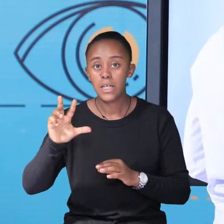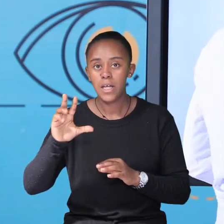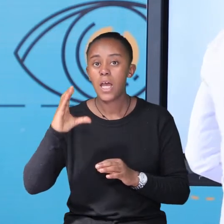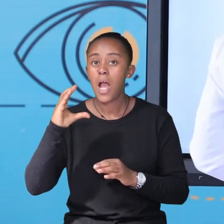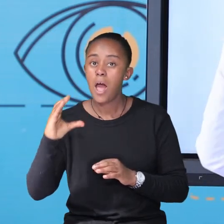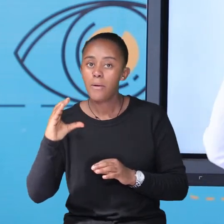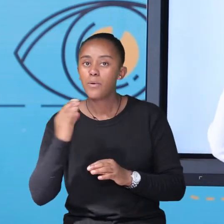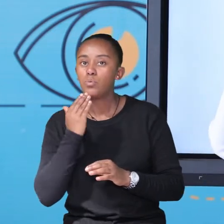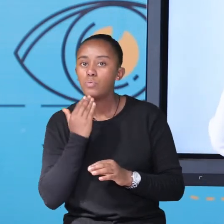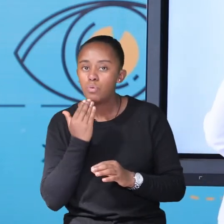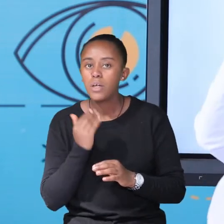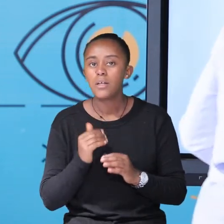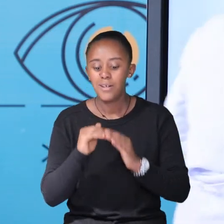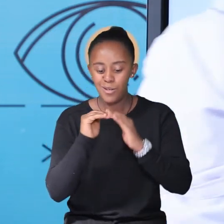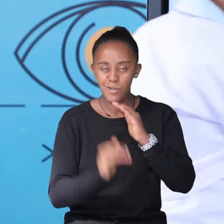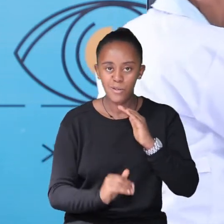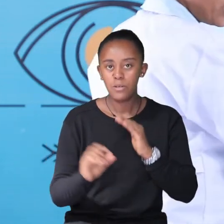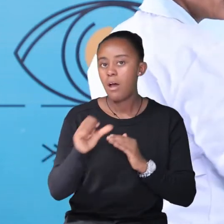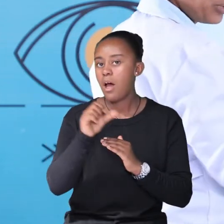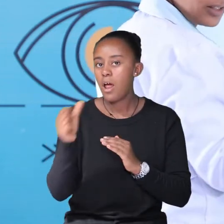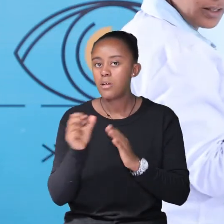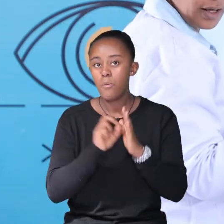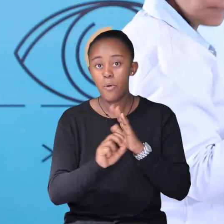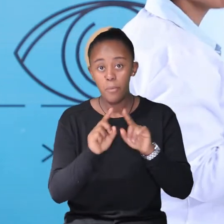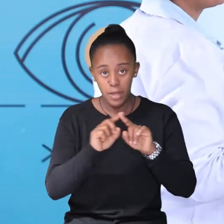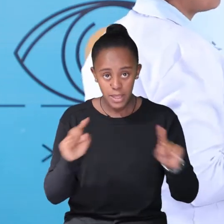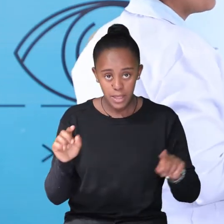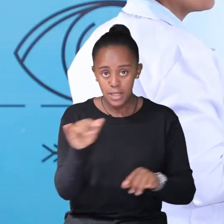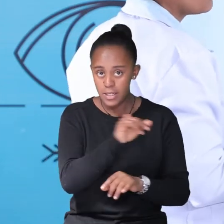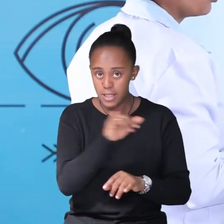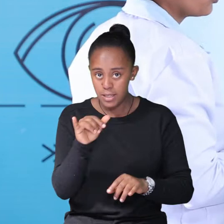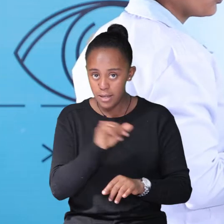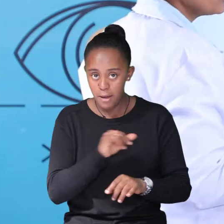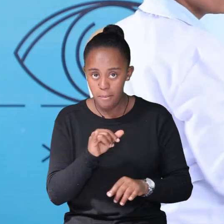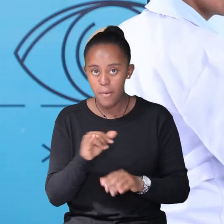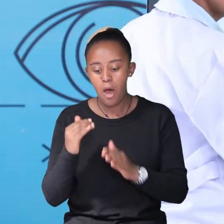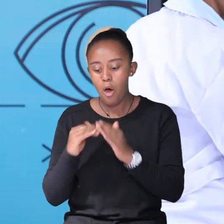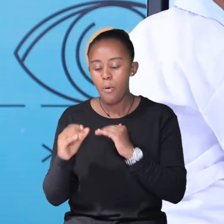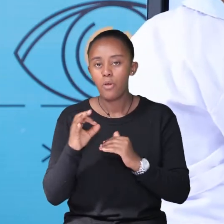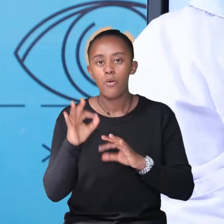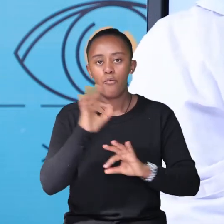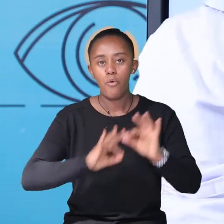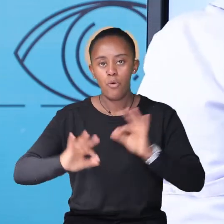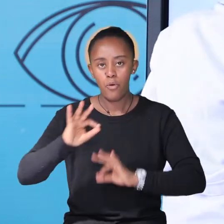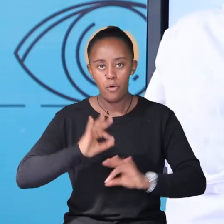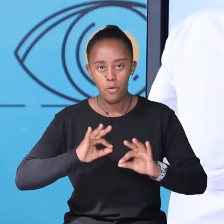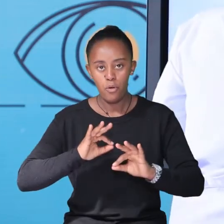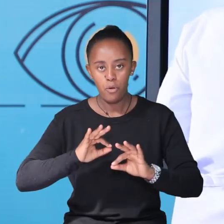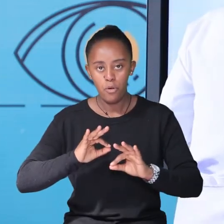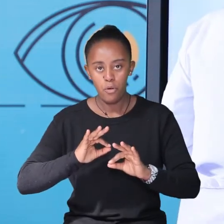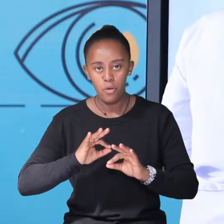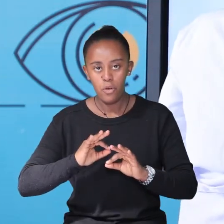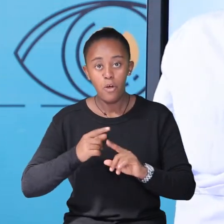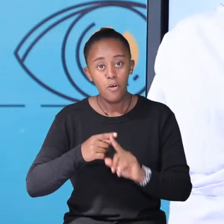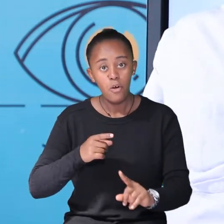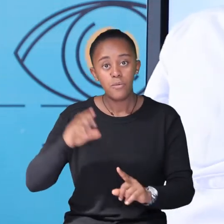sugar, and it become reduced into another product, but the same amount of molecule. But what will happen? From